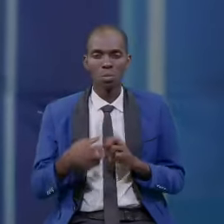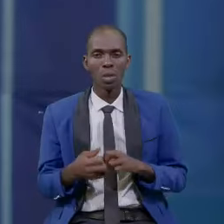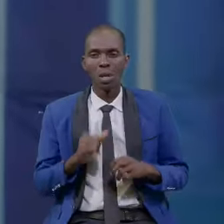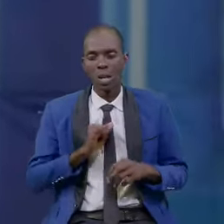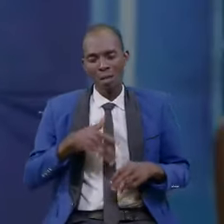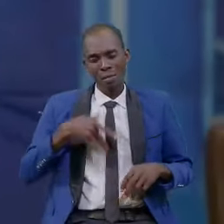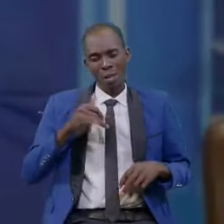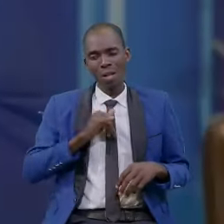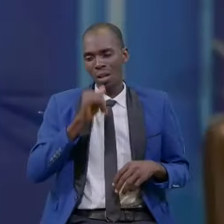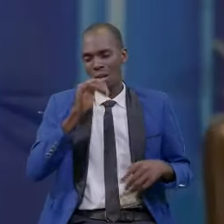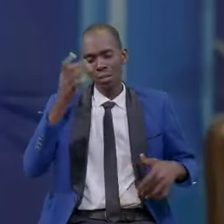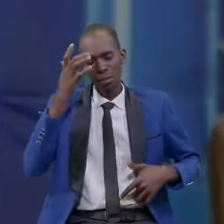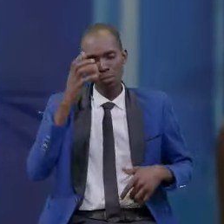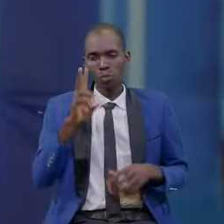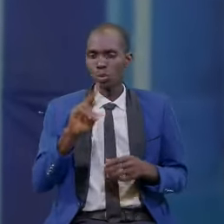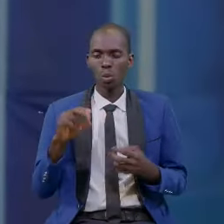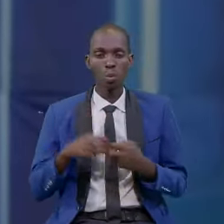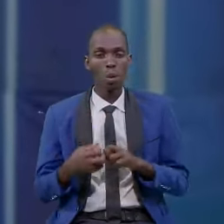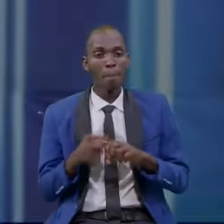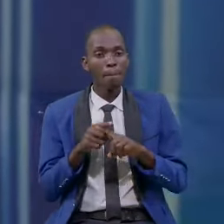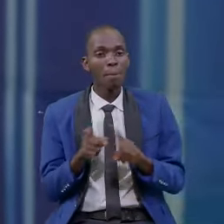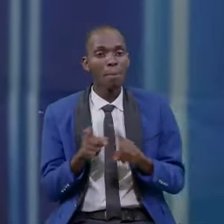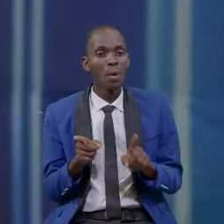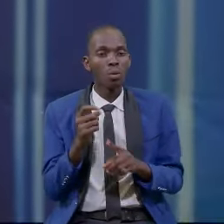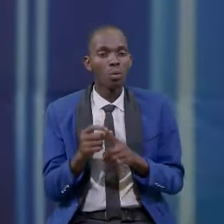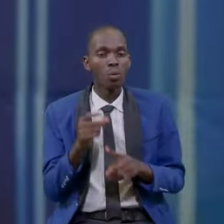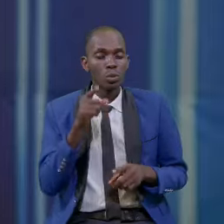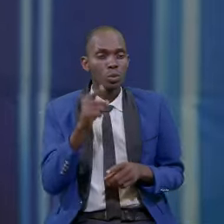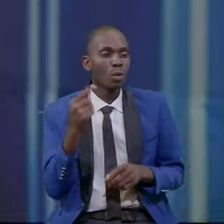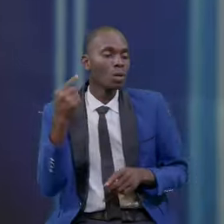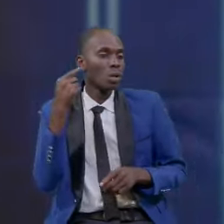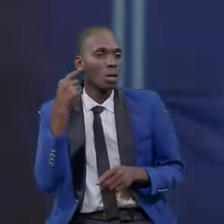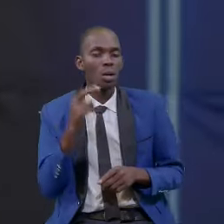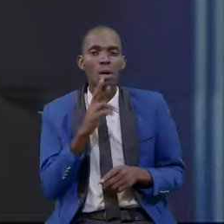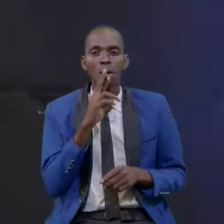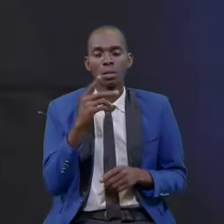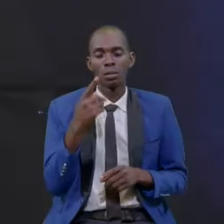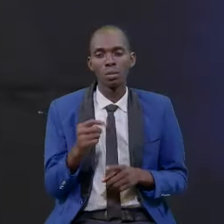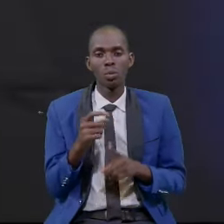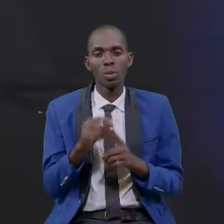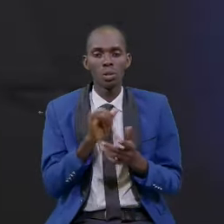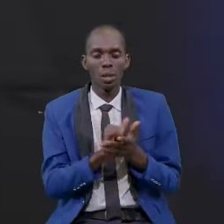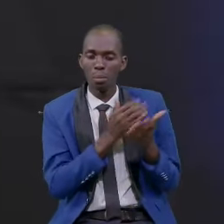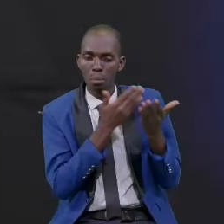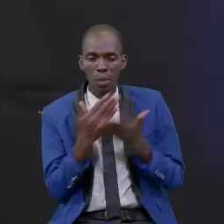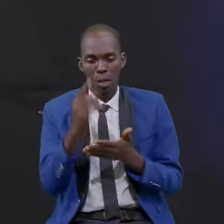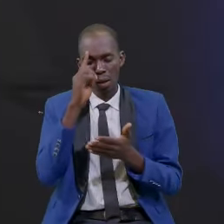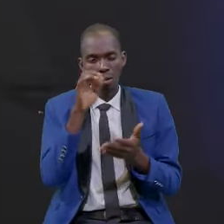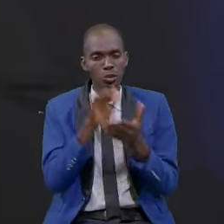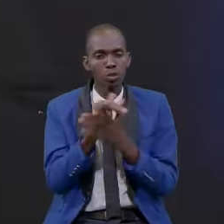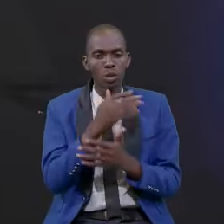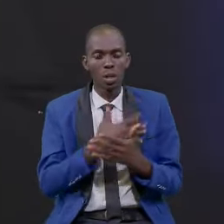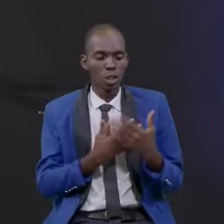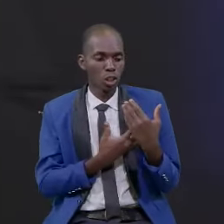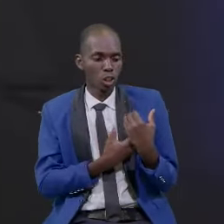But the words you hear, and those words bring trust and confidence, and